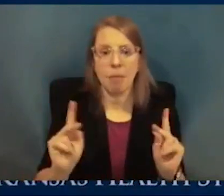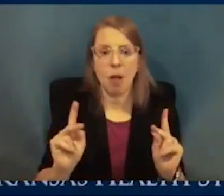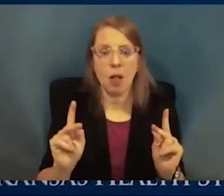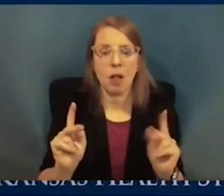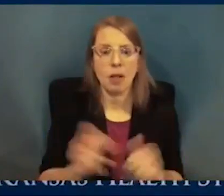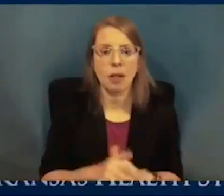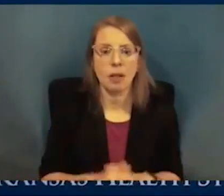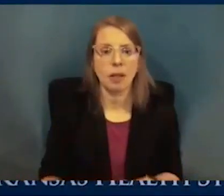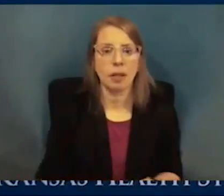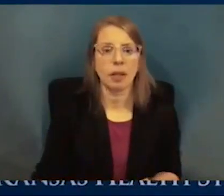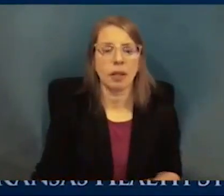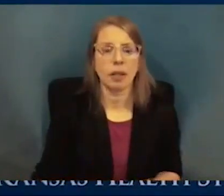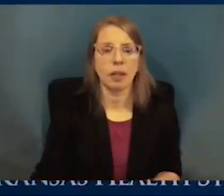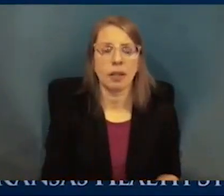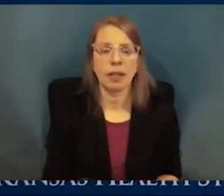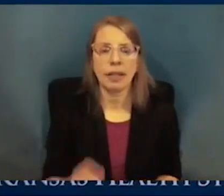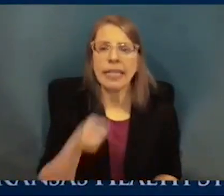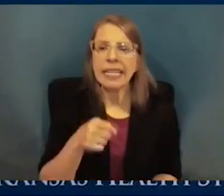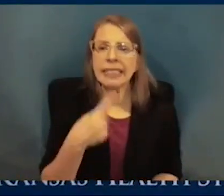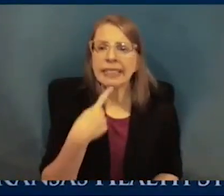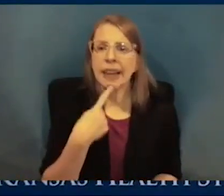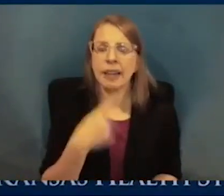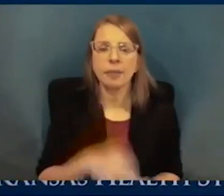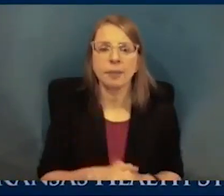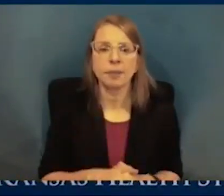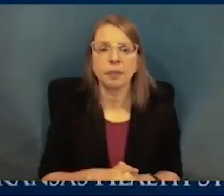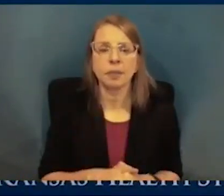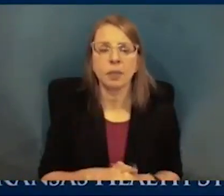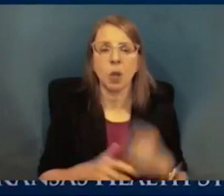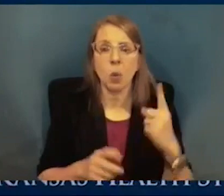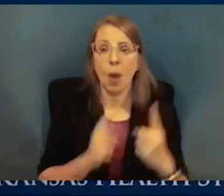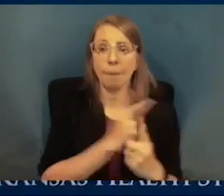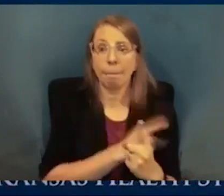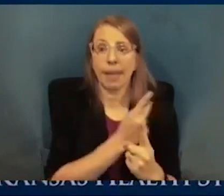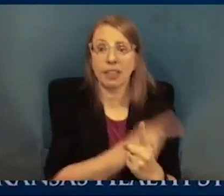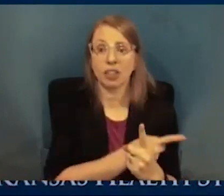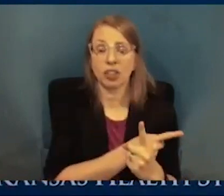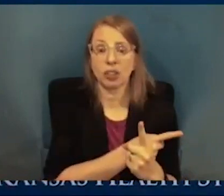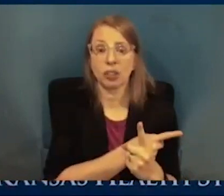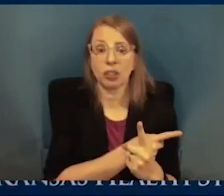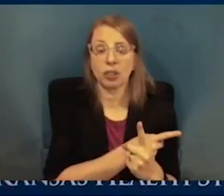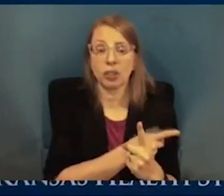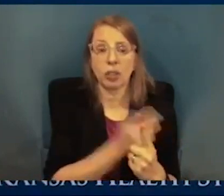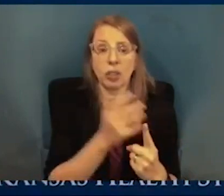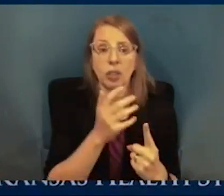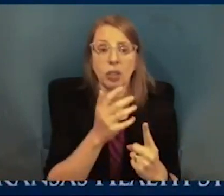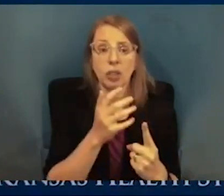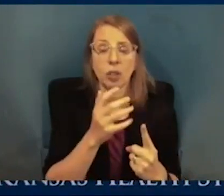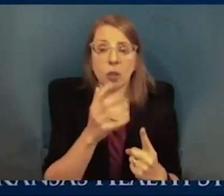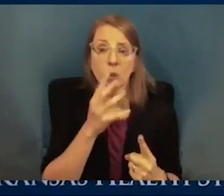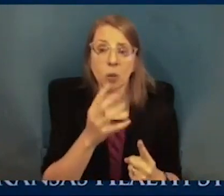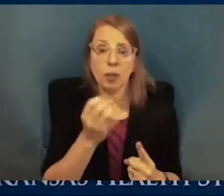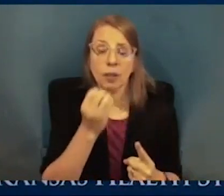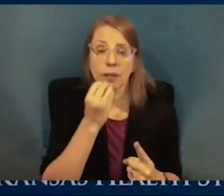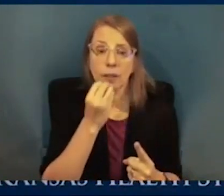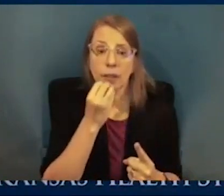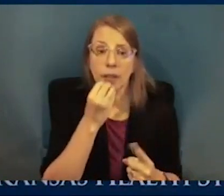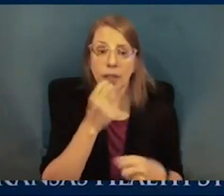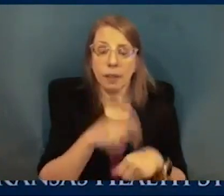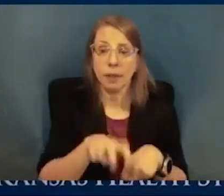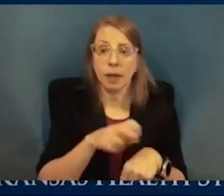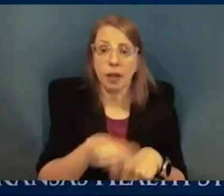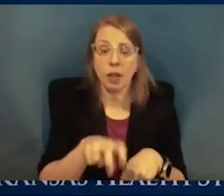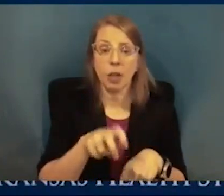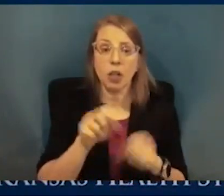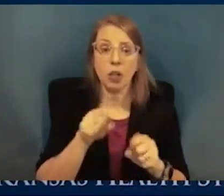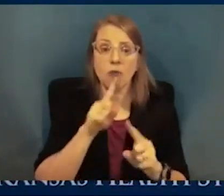and he said that one of the patients, if they would have eaten a bag of potato chips, that could have resulted in